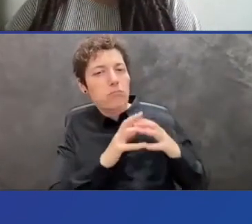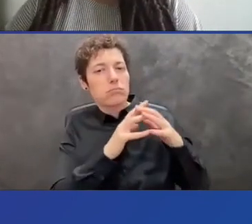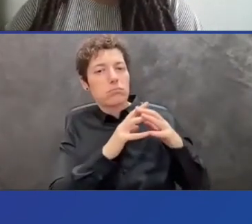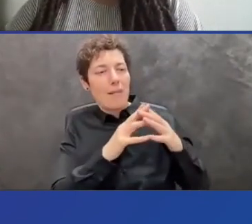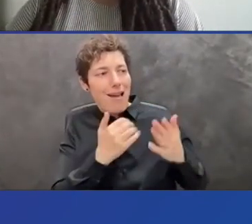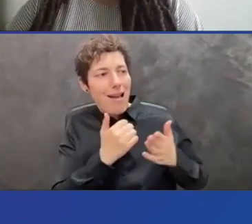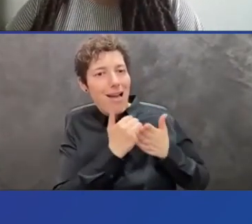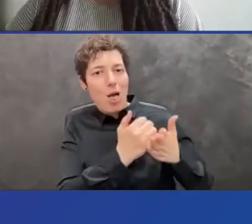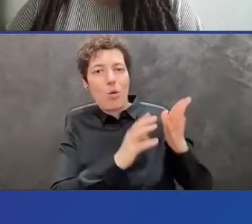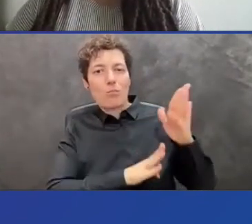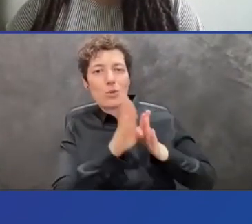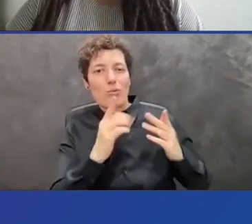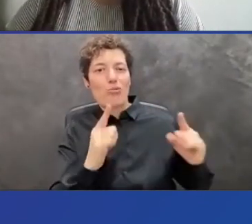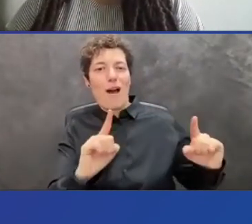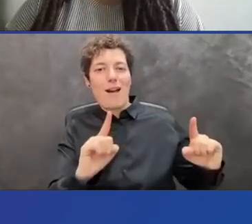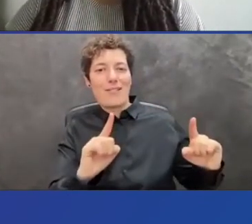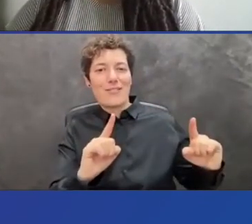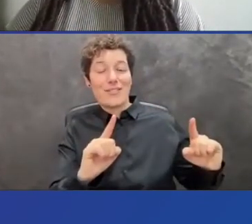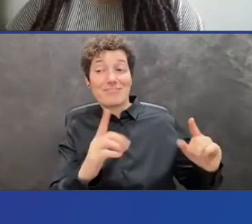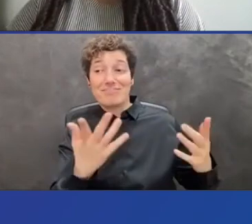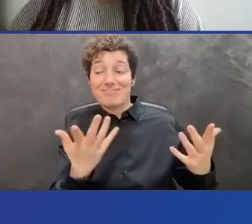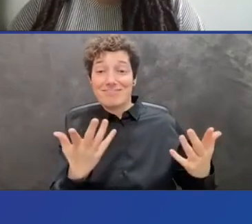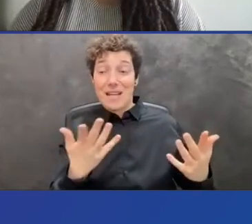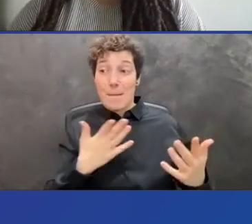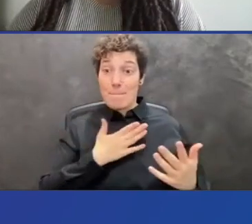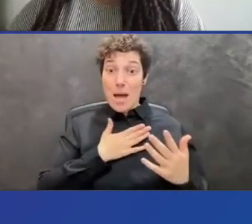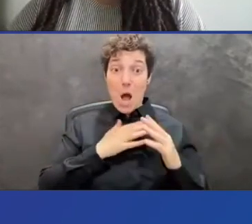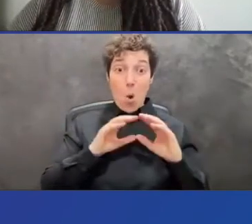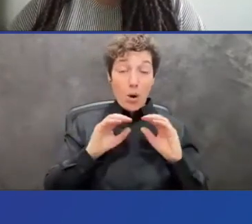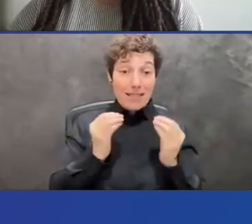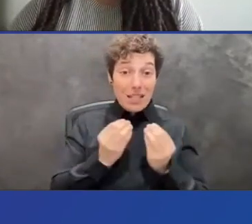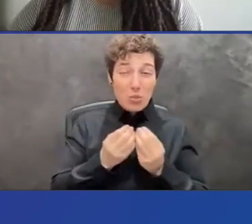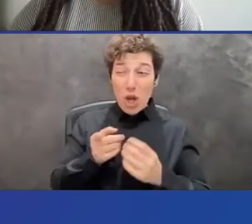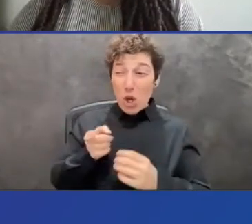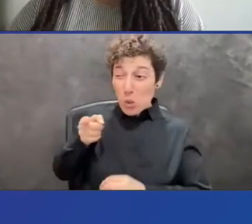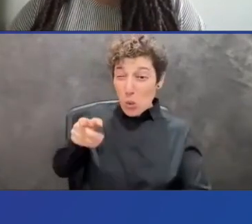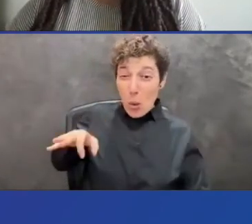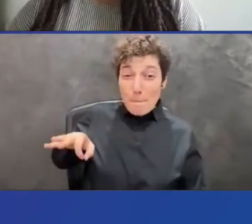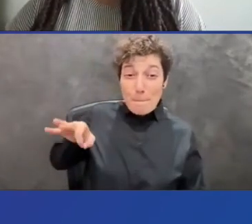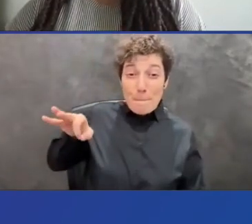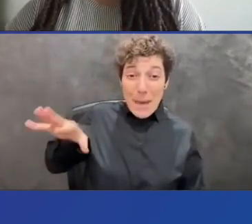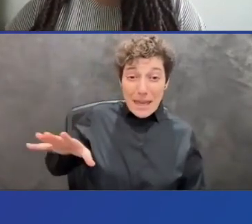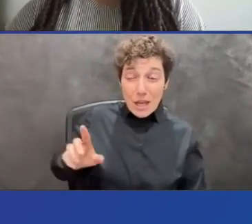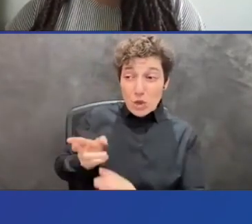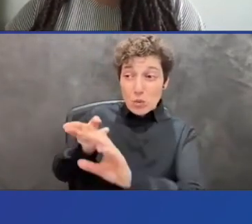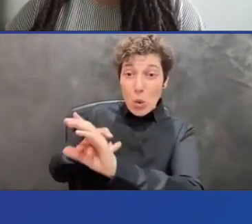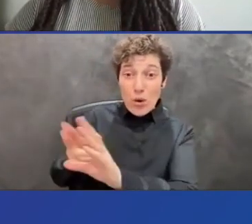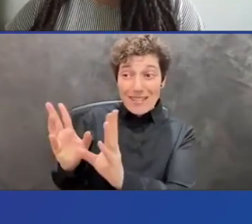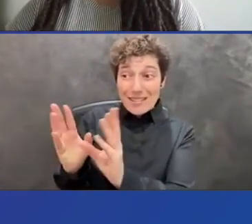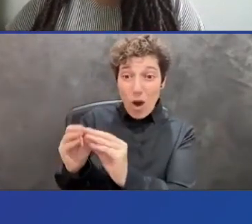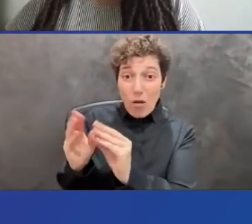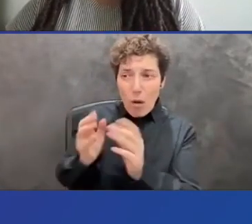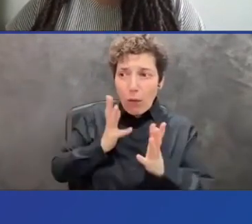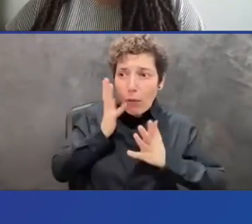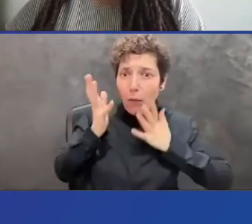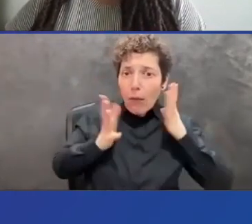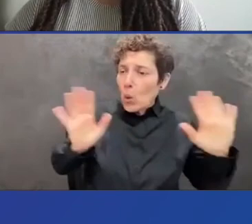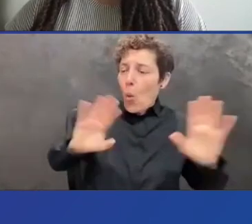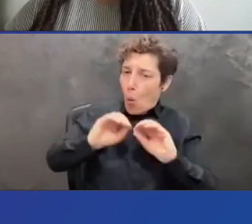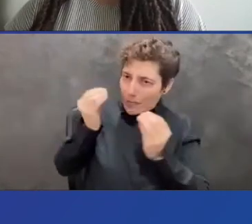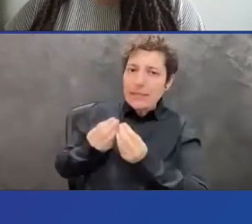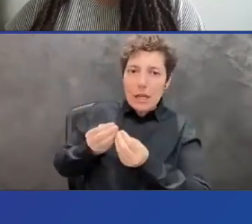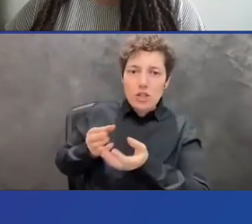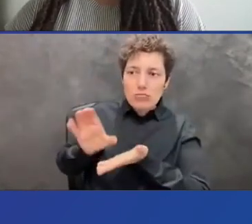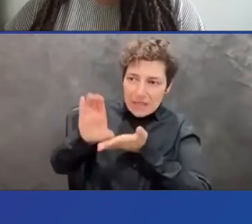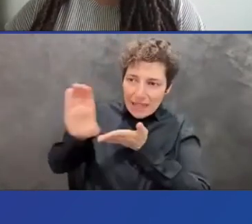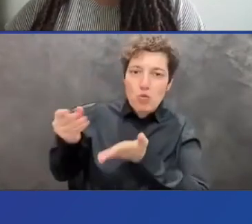my organization realized, like, oh, wait, you're paying to go to these conferences, they're like, oh, that's so embarrassing. We need to step up and do those